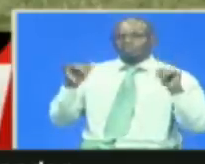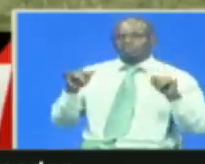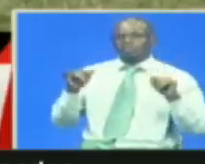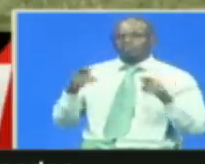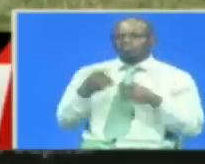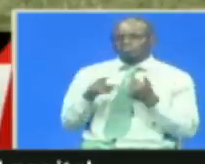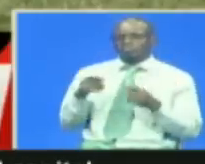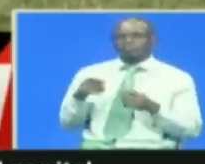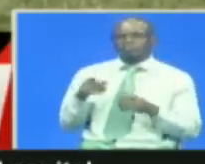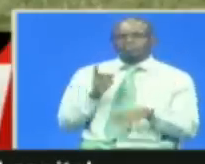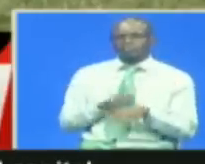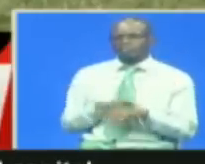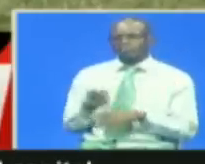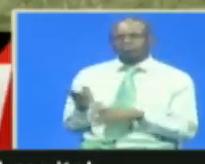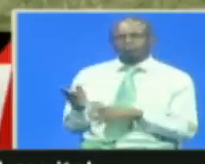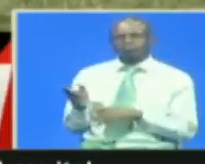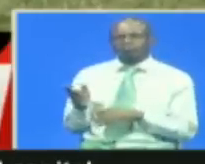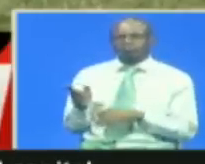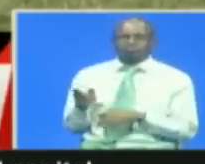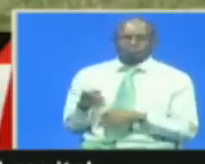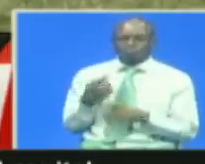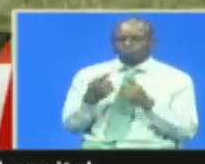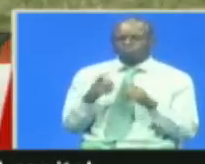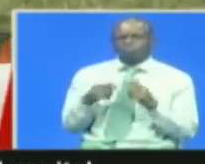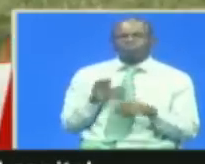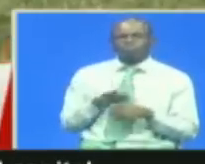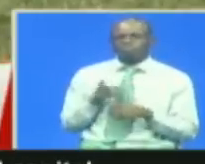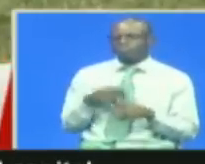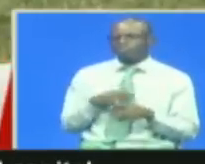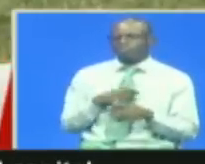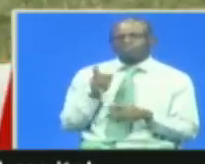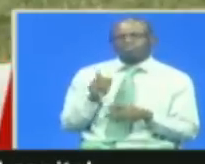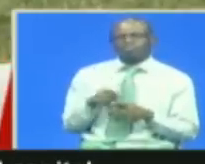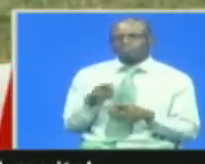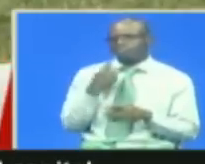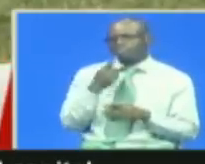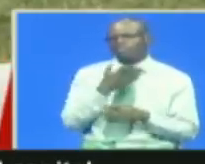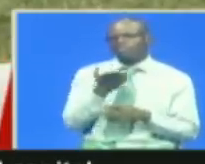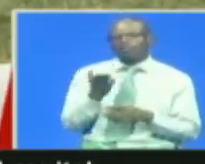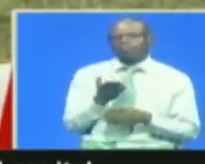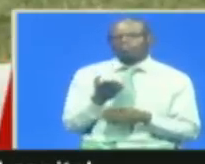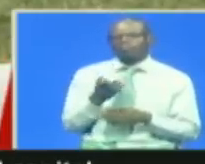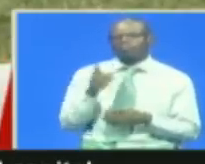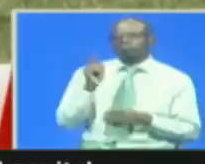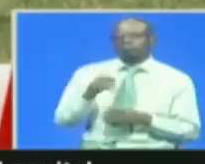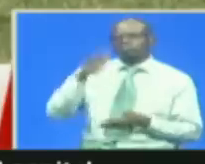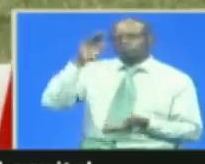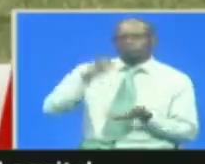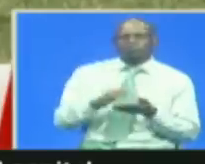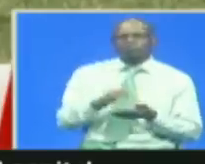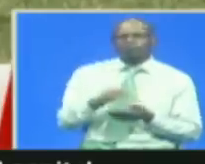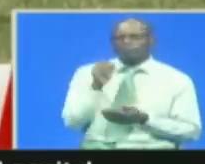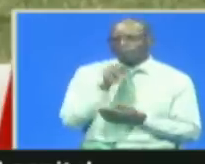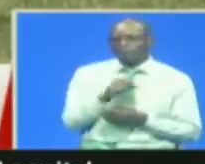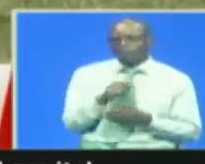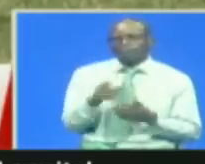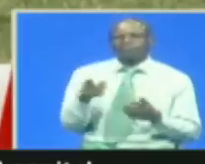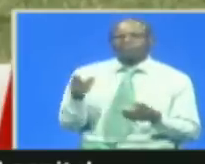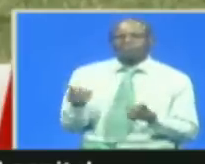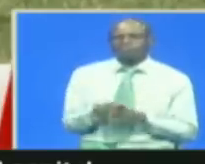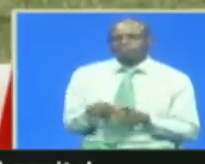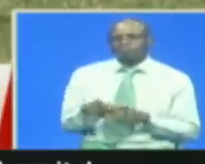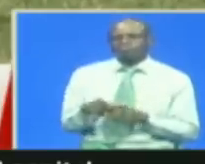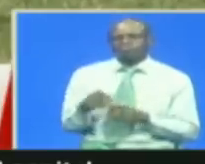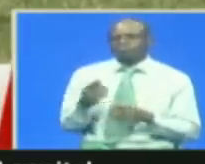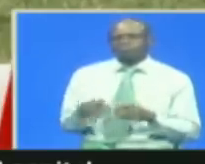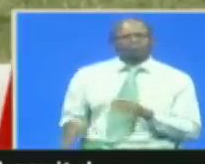But when it comes to women, we have to tell them to lower it, and we throw them